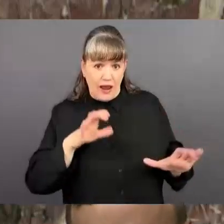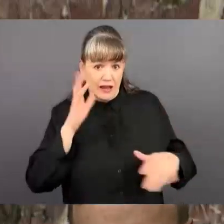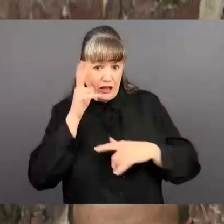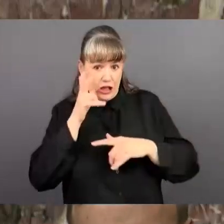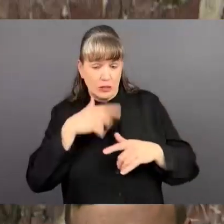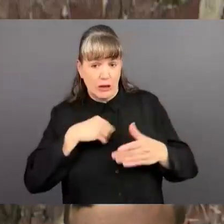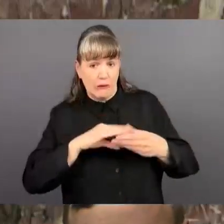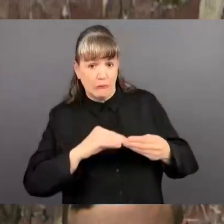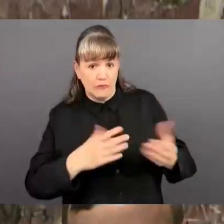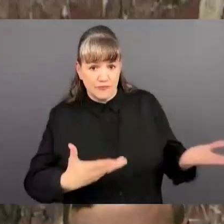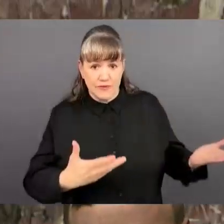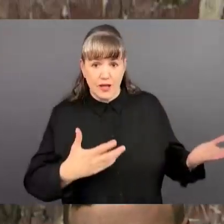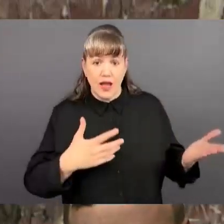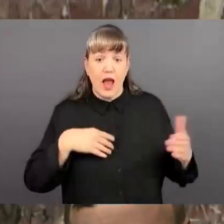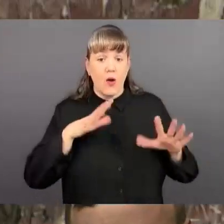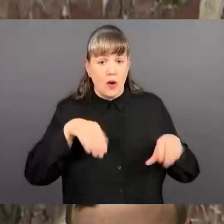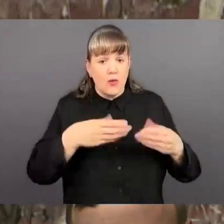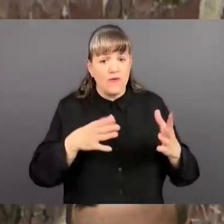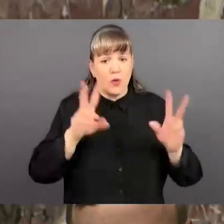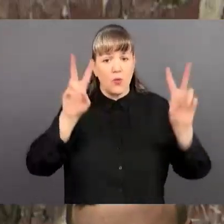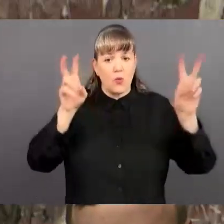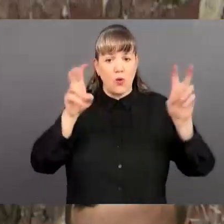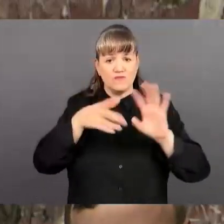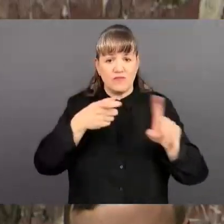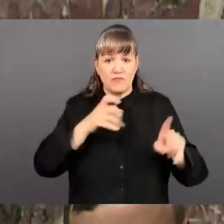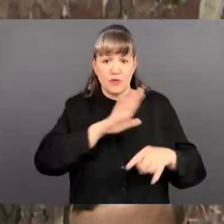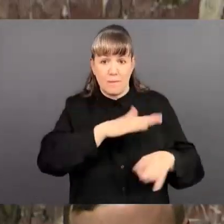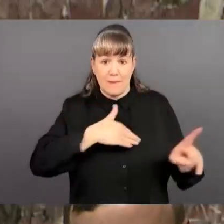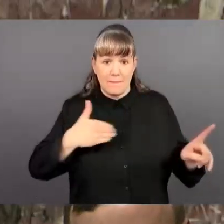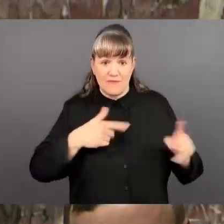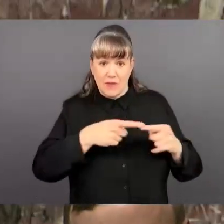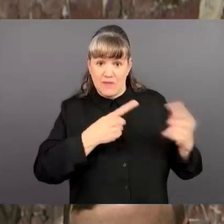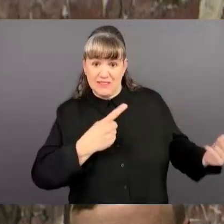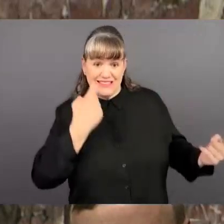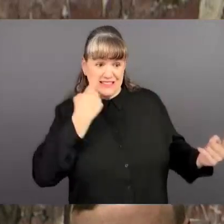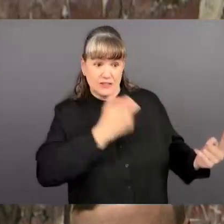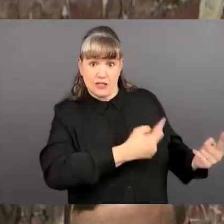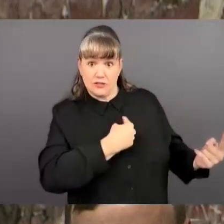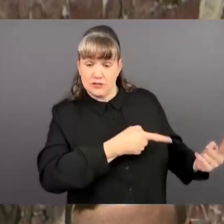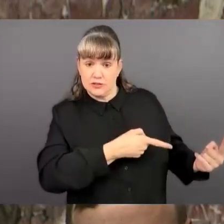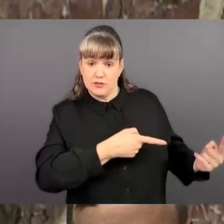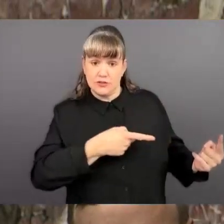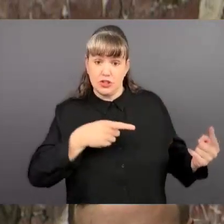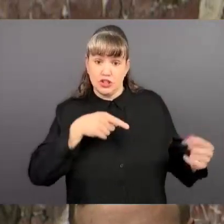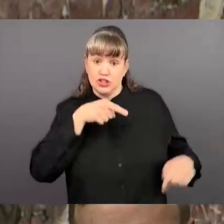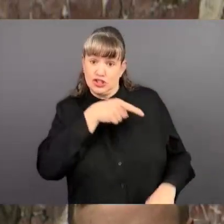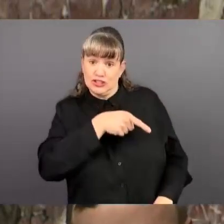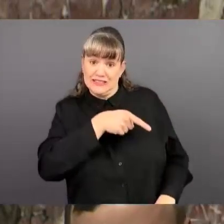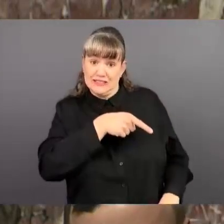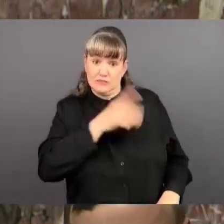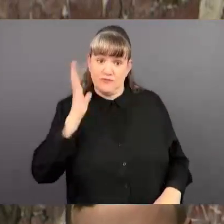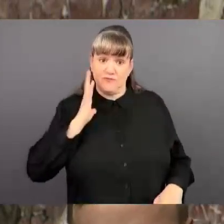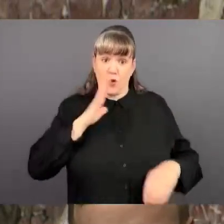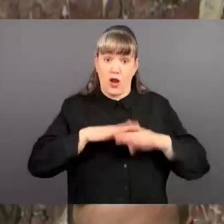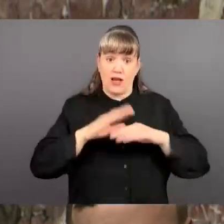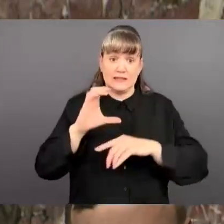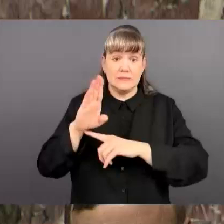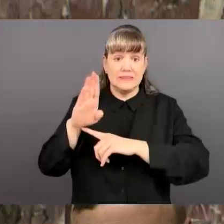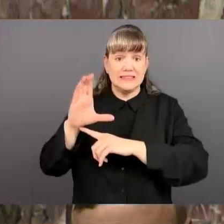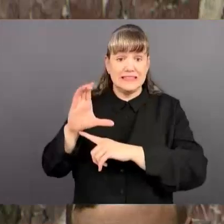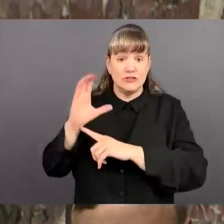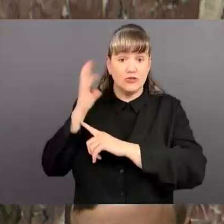from the member opposite who just asked the question. When she was on CBC radio recently getting interviewed and